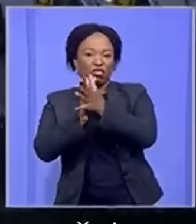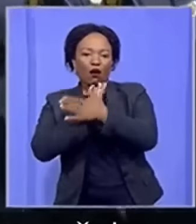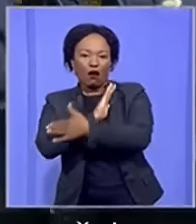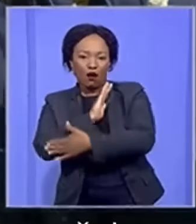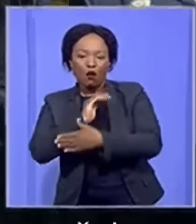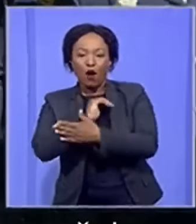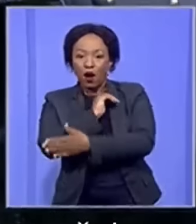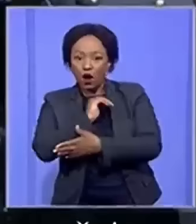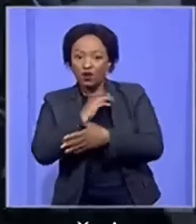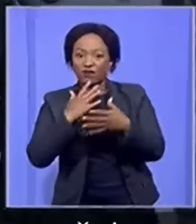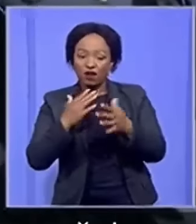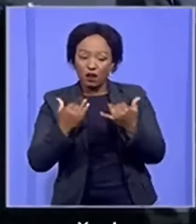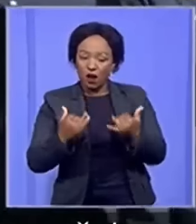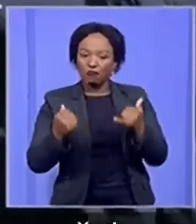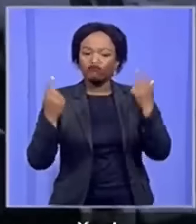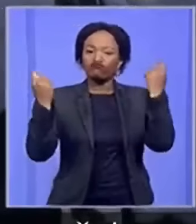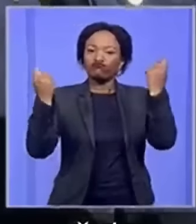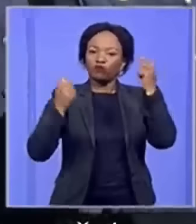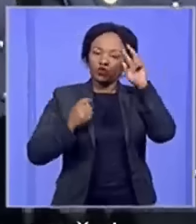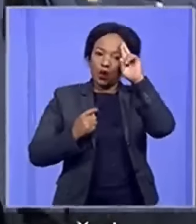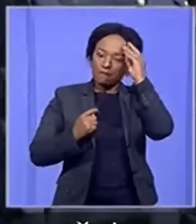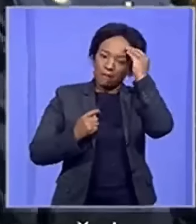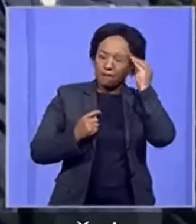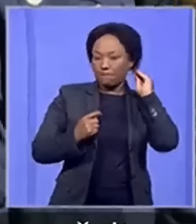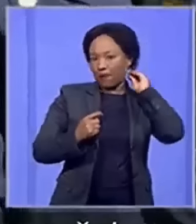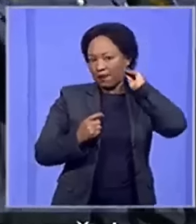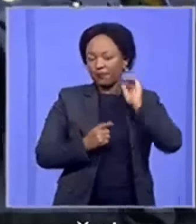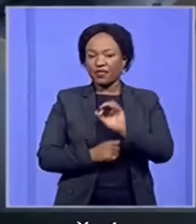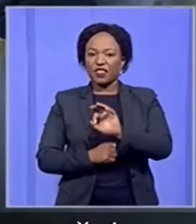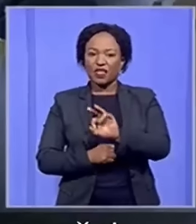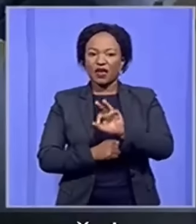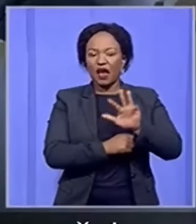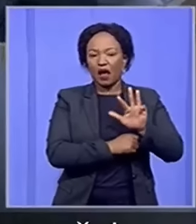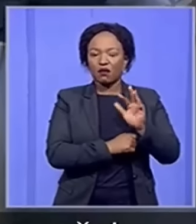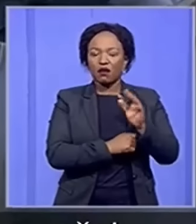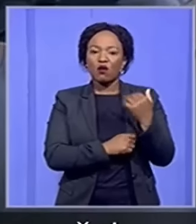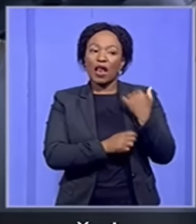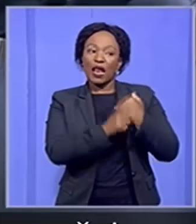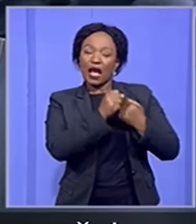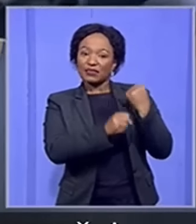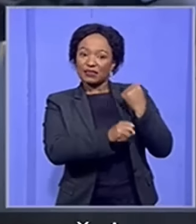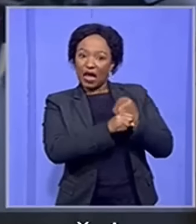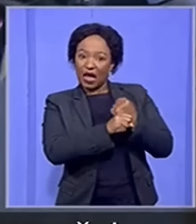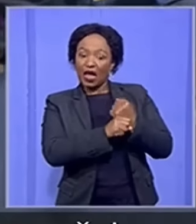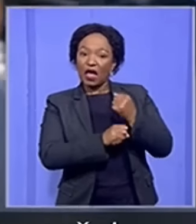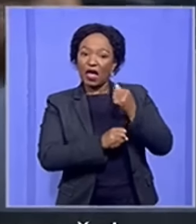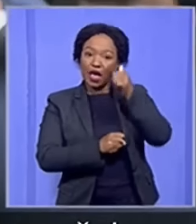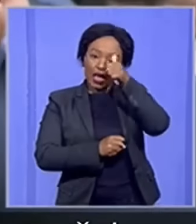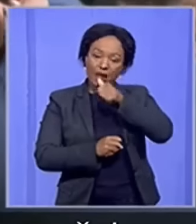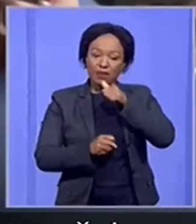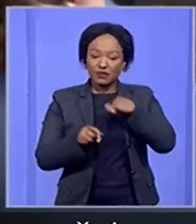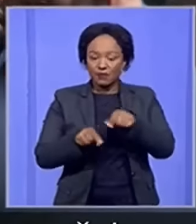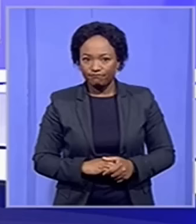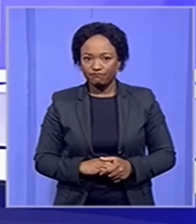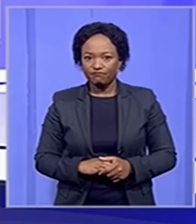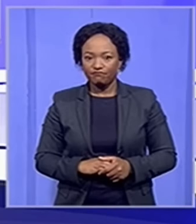a 39 a wa hlokofetšego gareng ga Moranang, Ngwagola, Lehlakola le Nyaga.